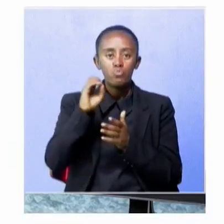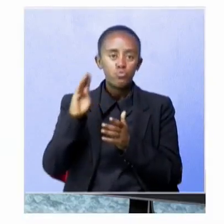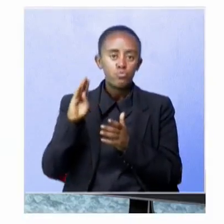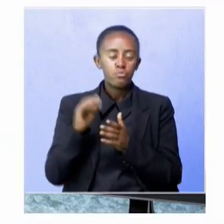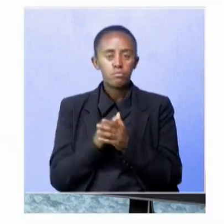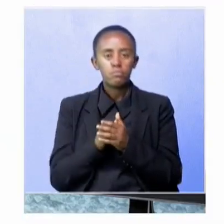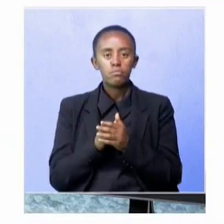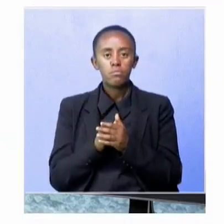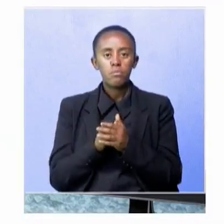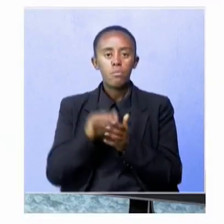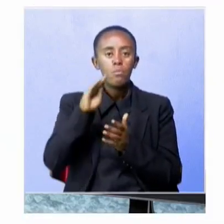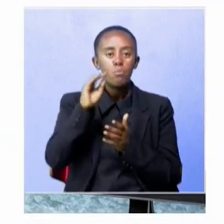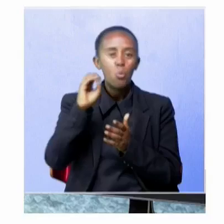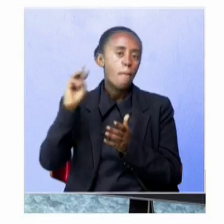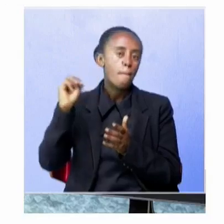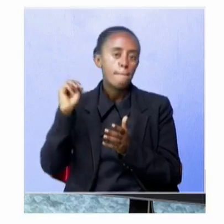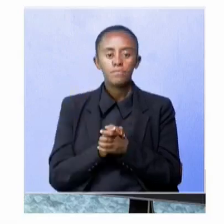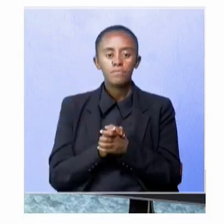Boom.